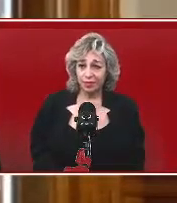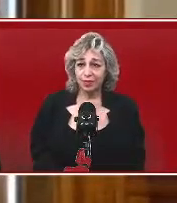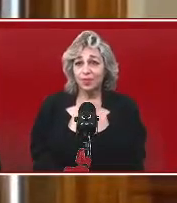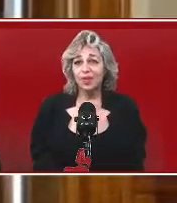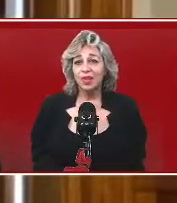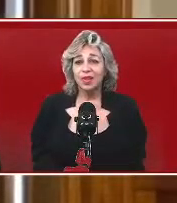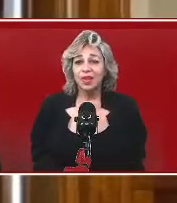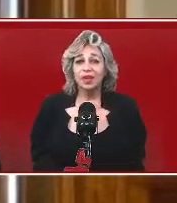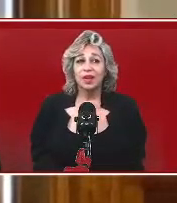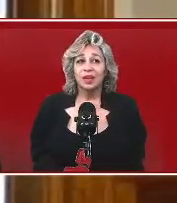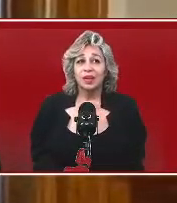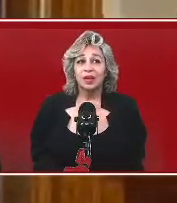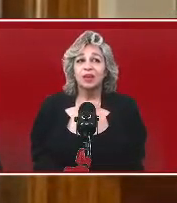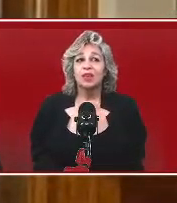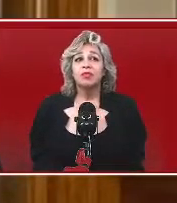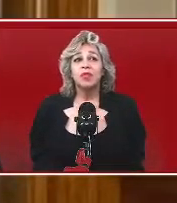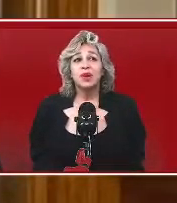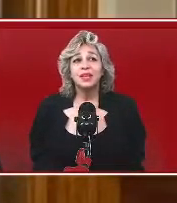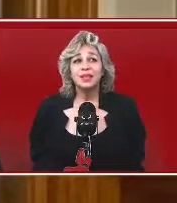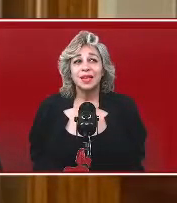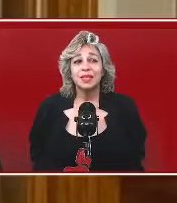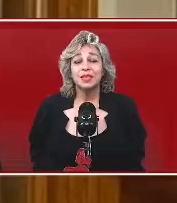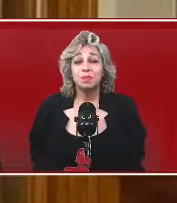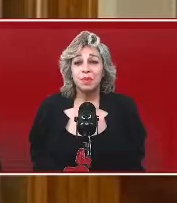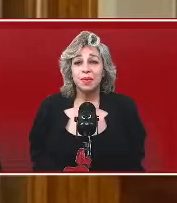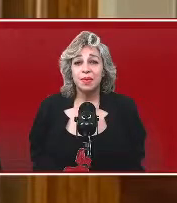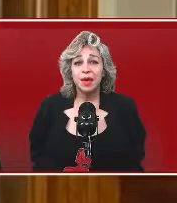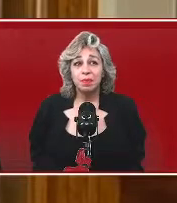46,000 millones de pesos.